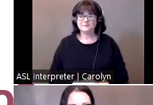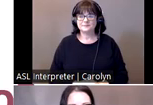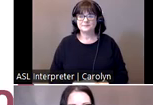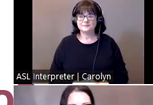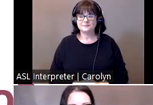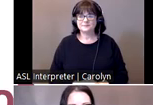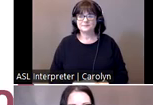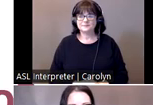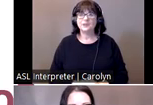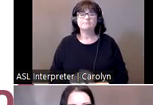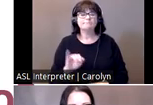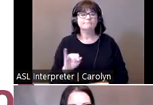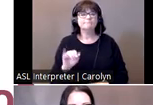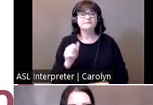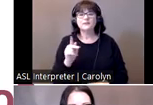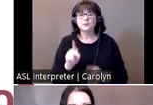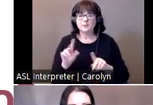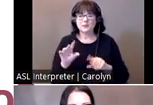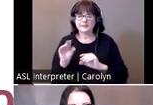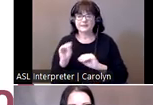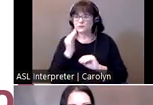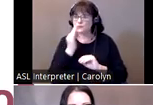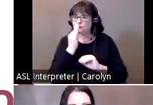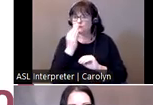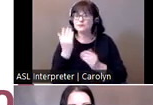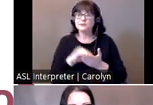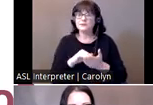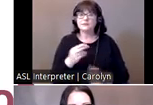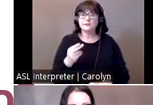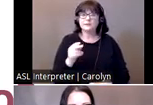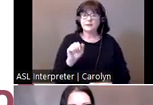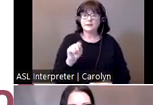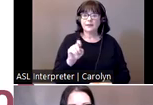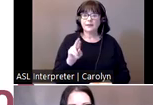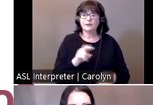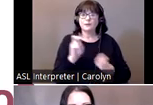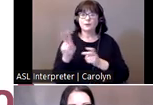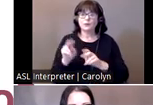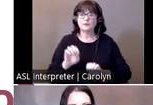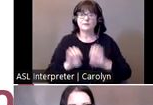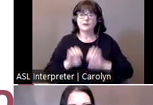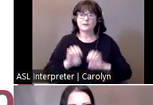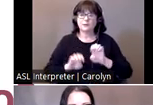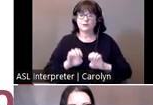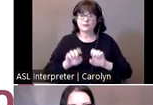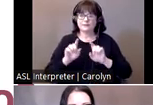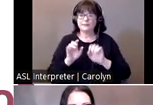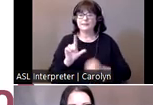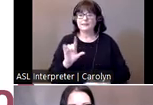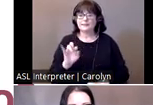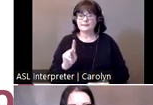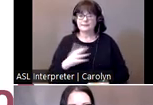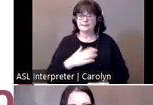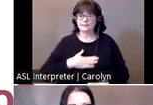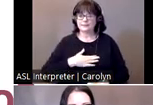A couple of people have to head out. So once again, Heather's posted the evaluation survey in the chat.